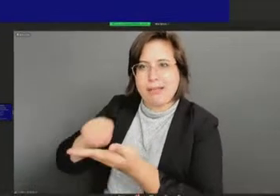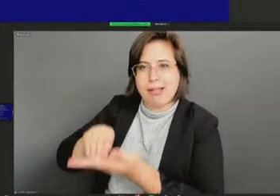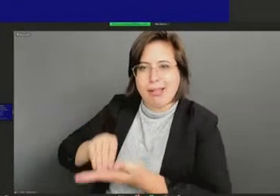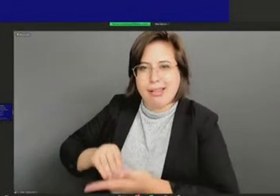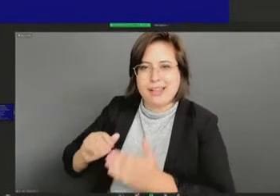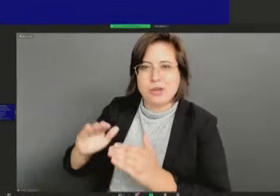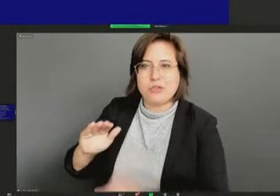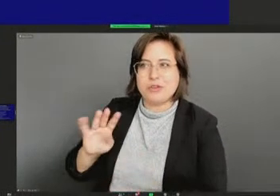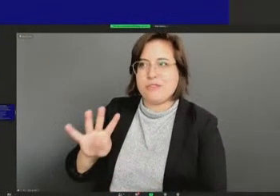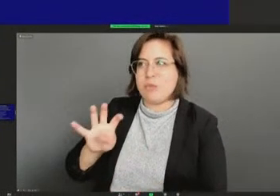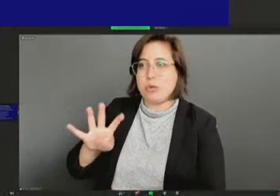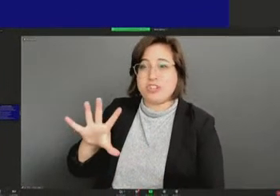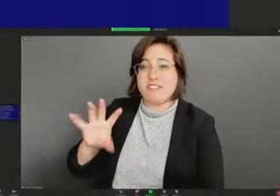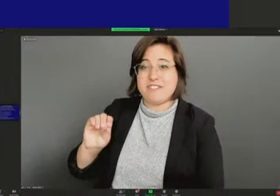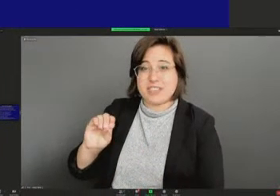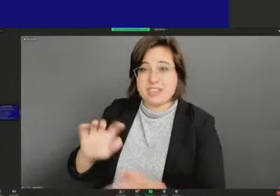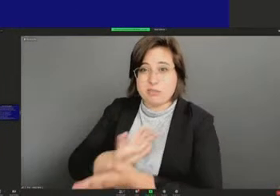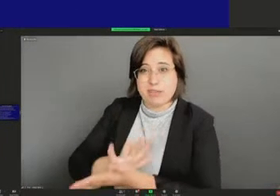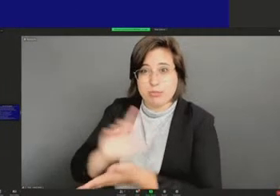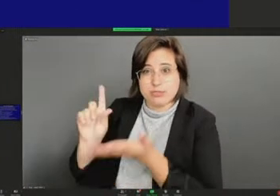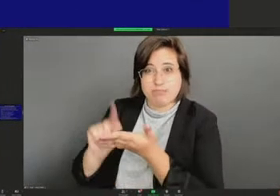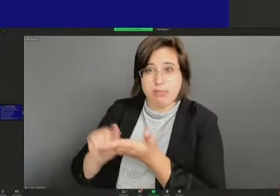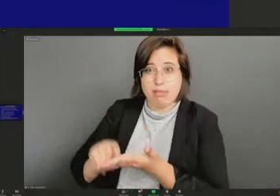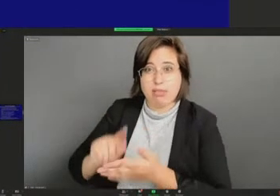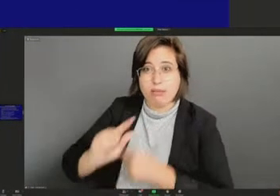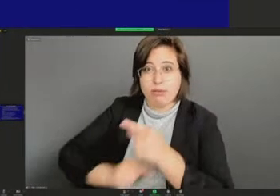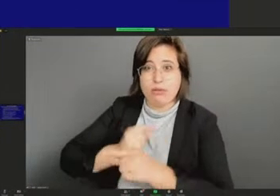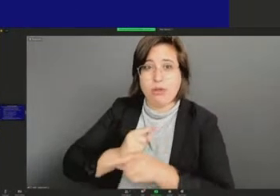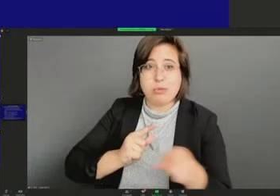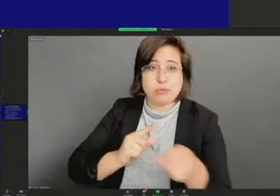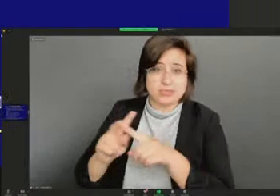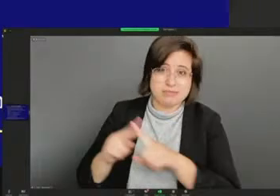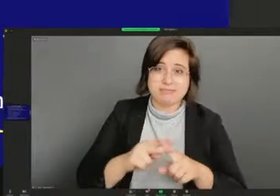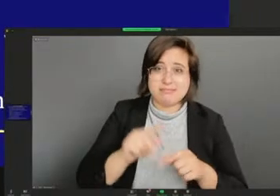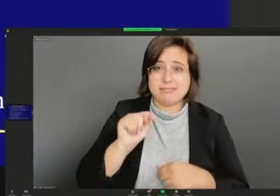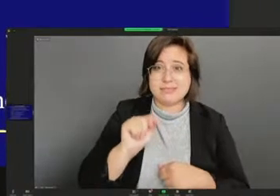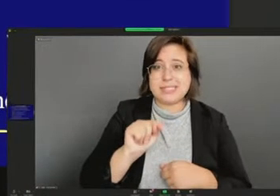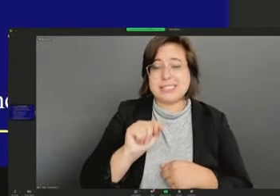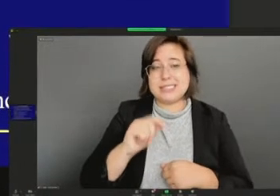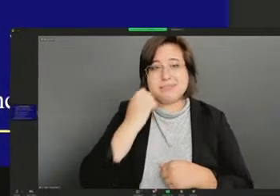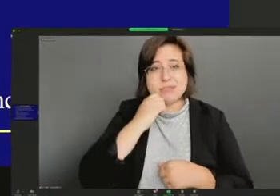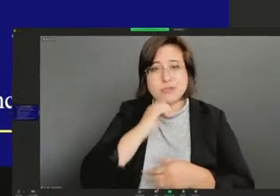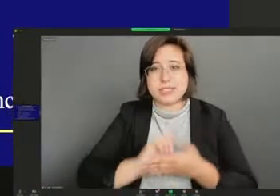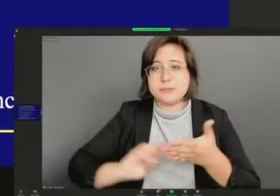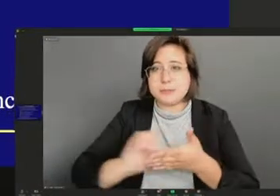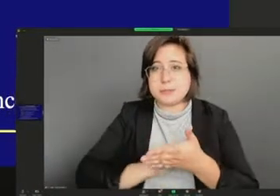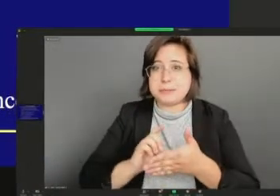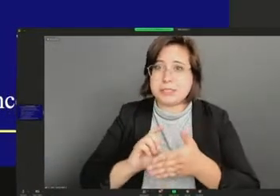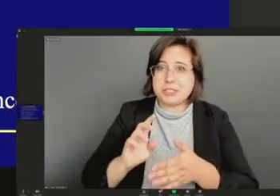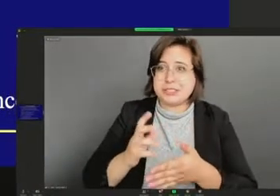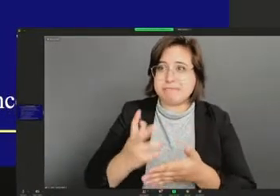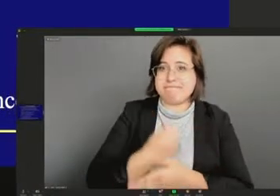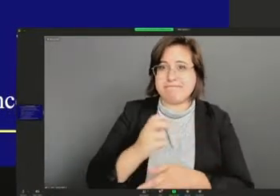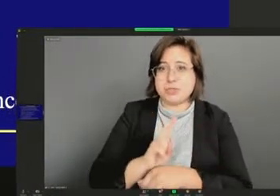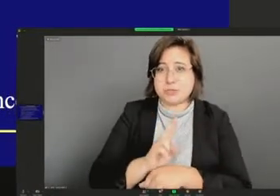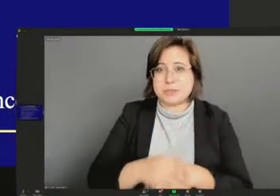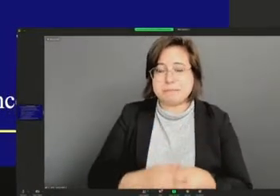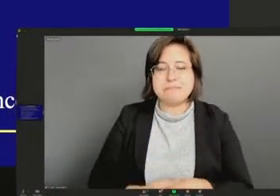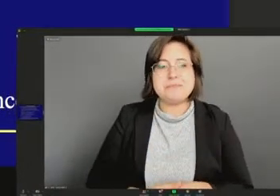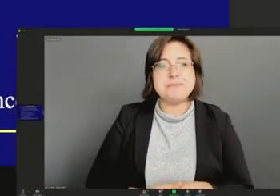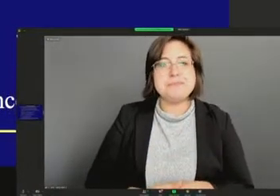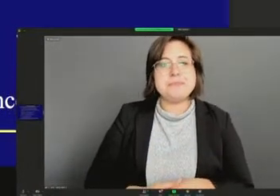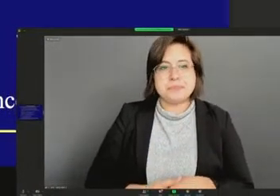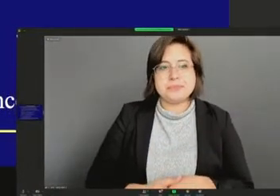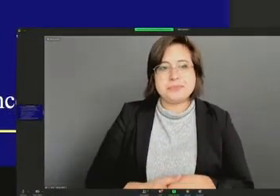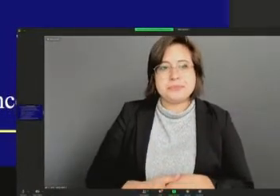450 papers published globally documenting a role of discrimination, the everyday discrimination and stress. What is striking about